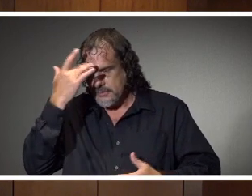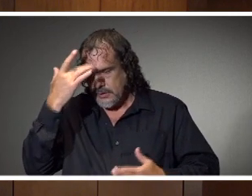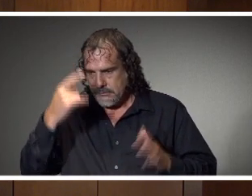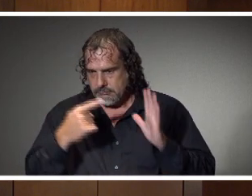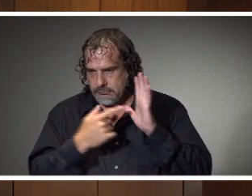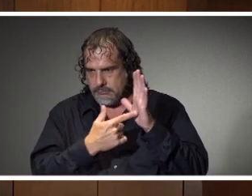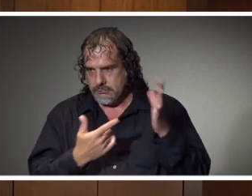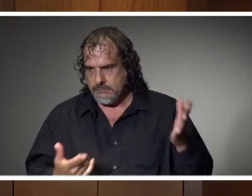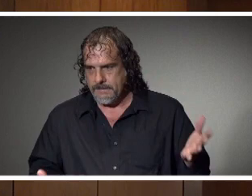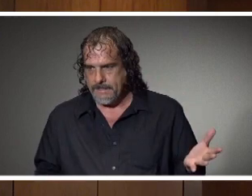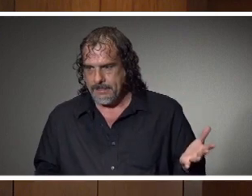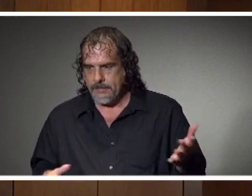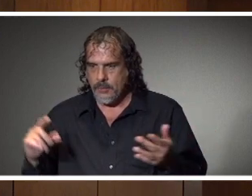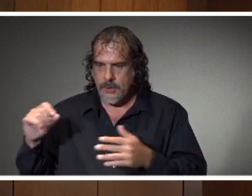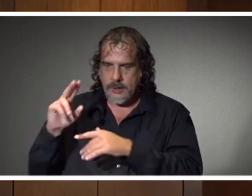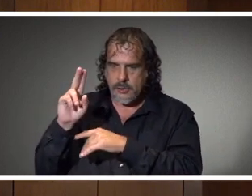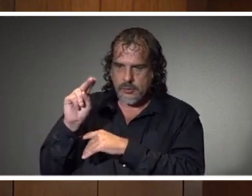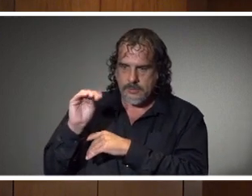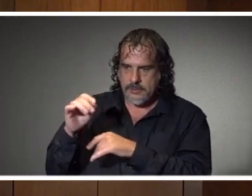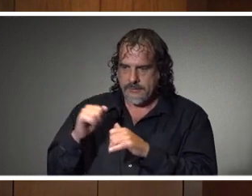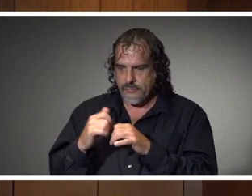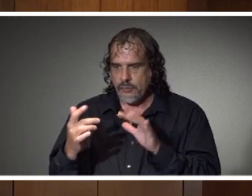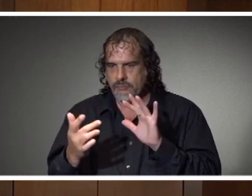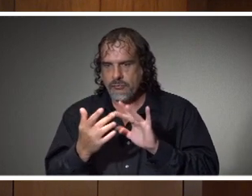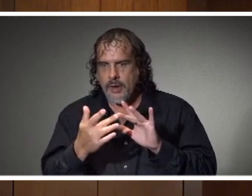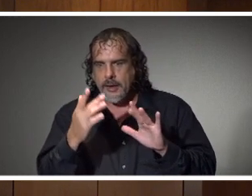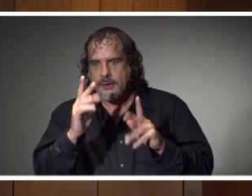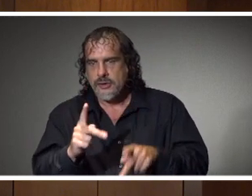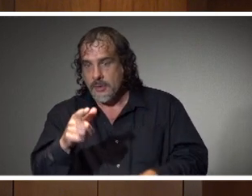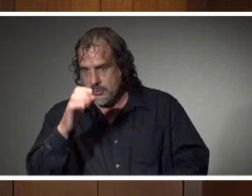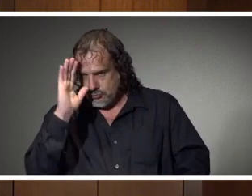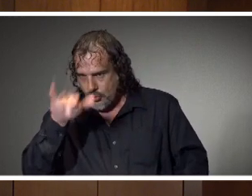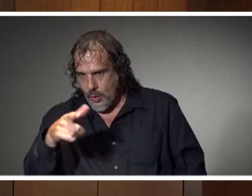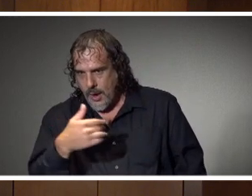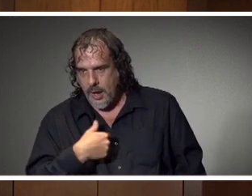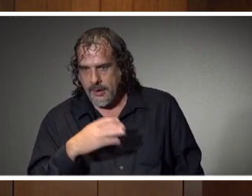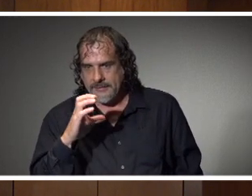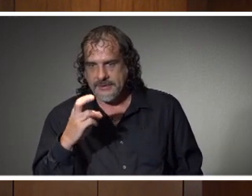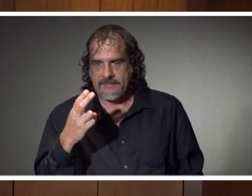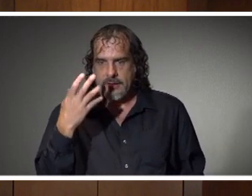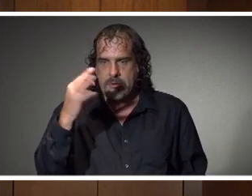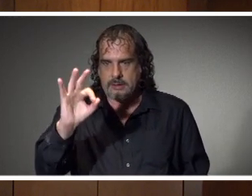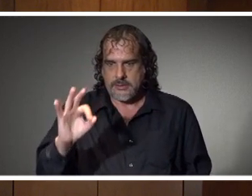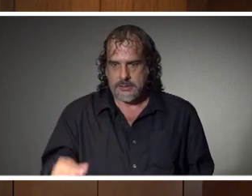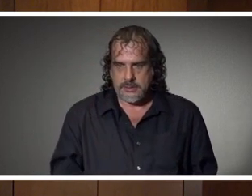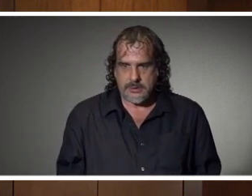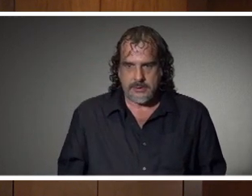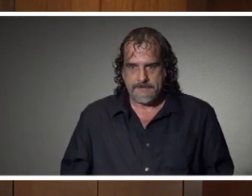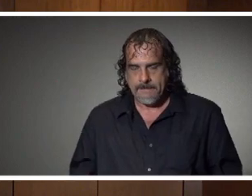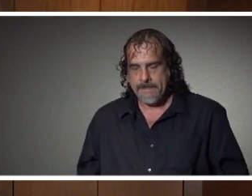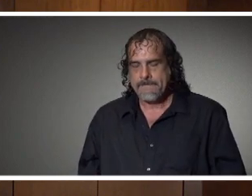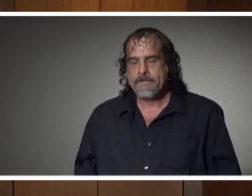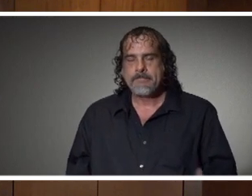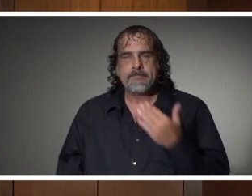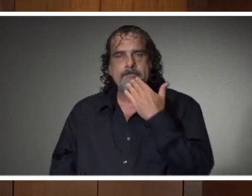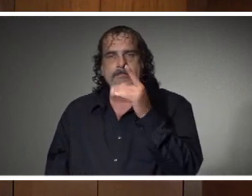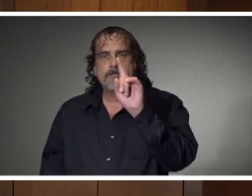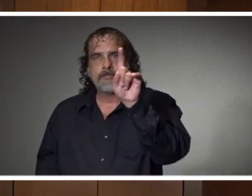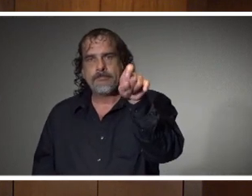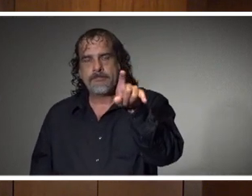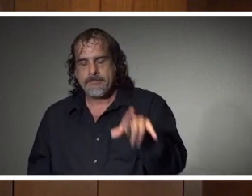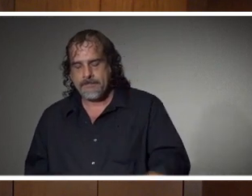in the case of UMMC, if you've been in contact with someone who's had COVID. Yeah, so great question. So on the contact